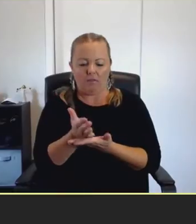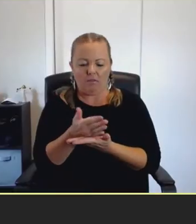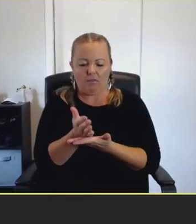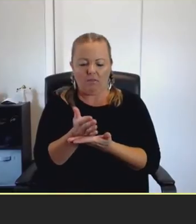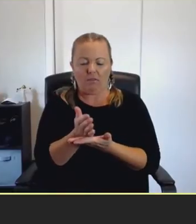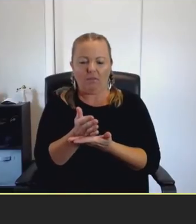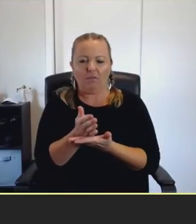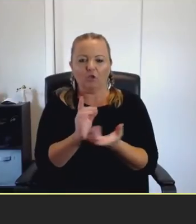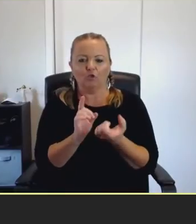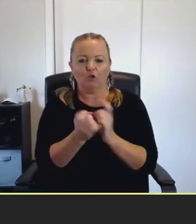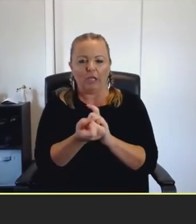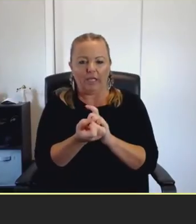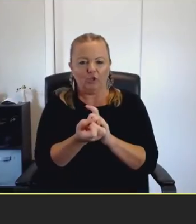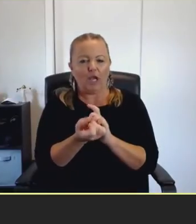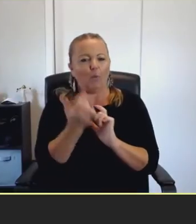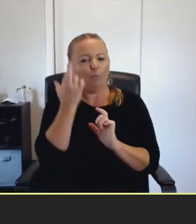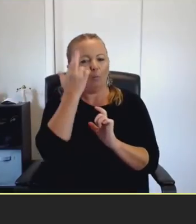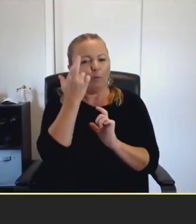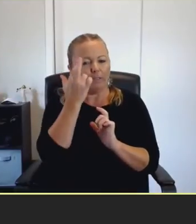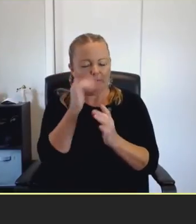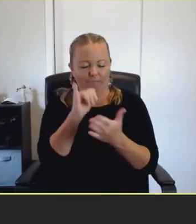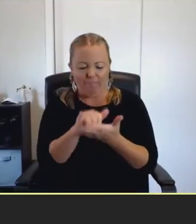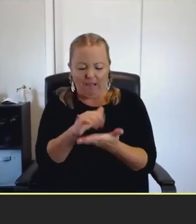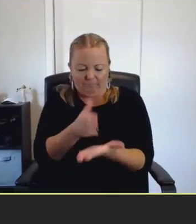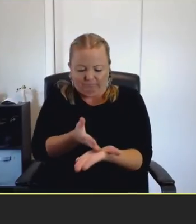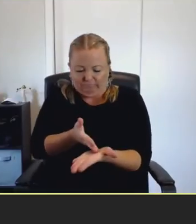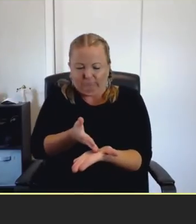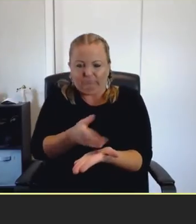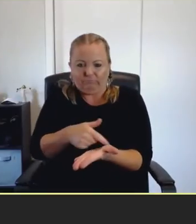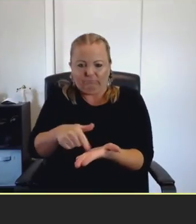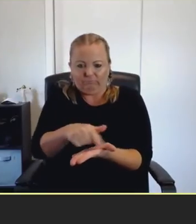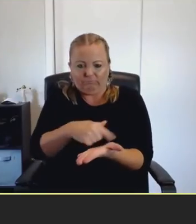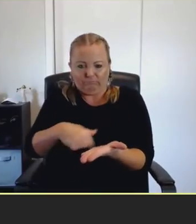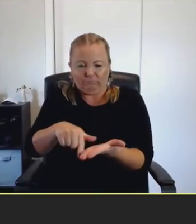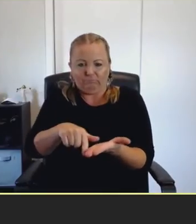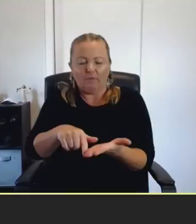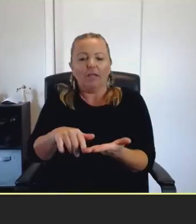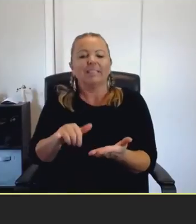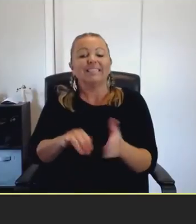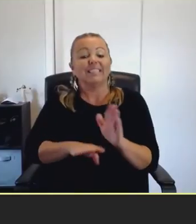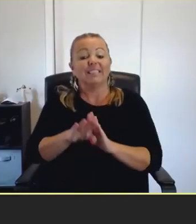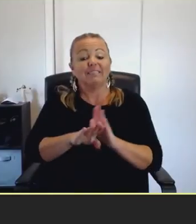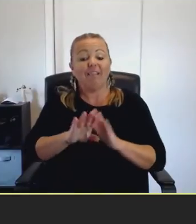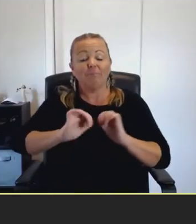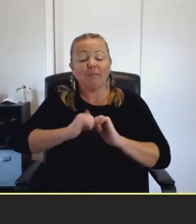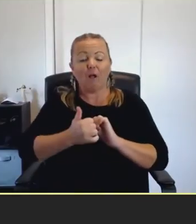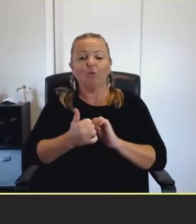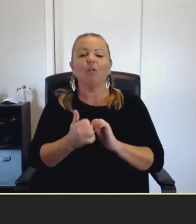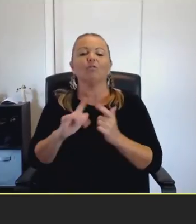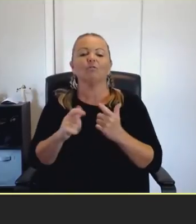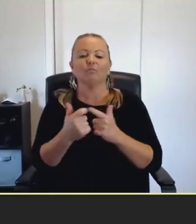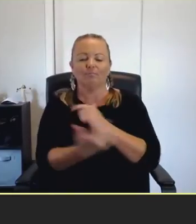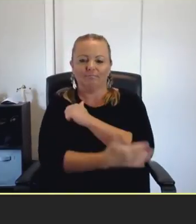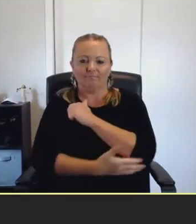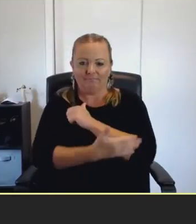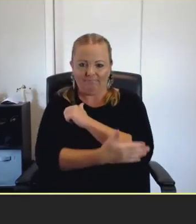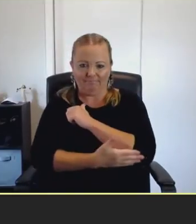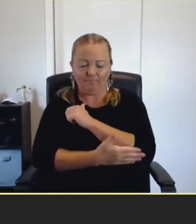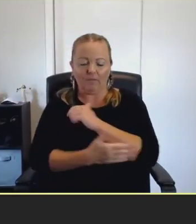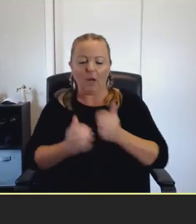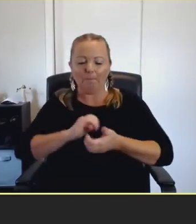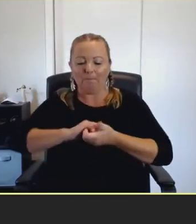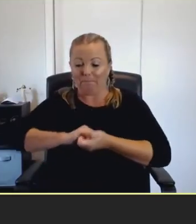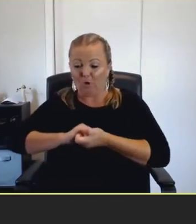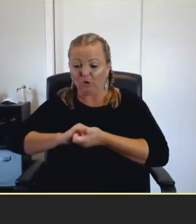overall purpose of the compass. The compass was originally developed by the La Crosse County Health Department in partnership with other counties